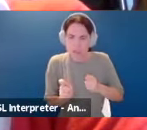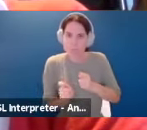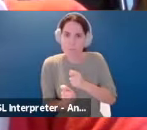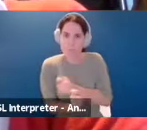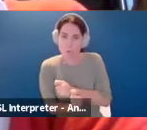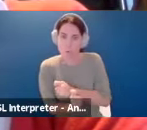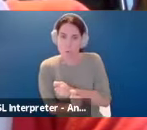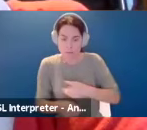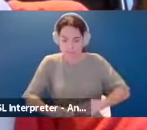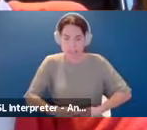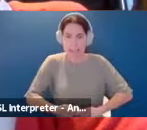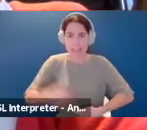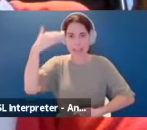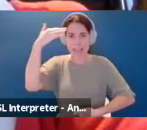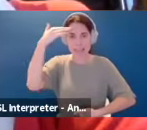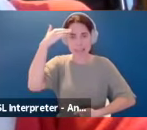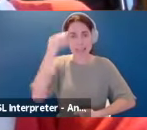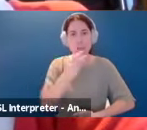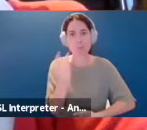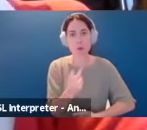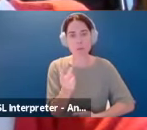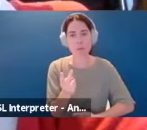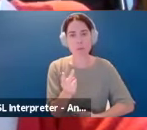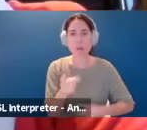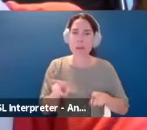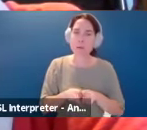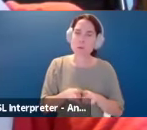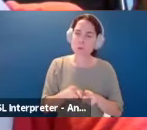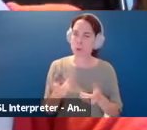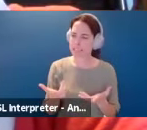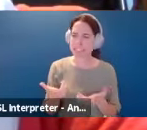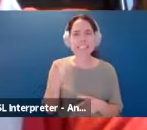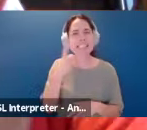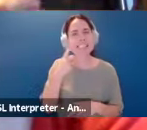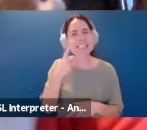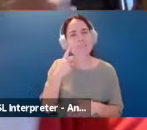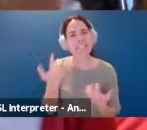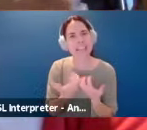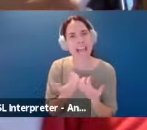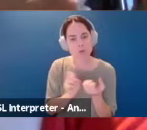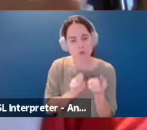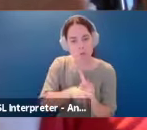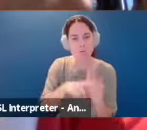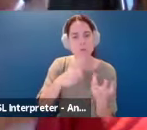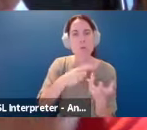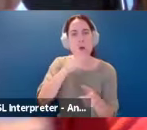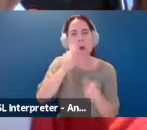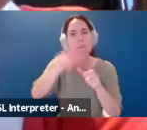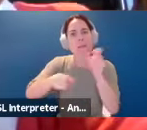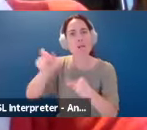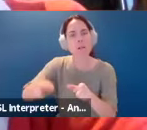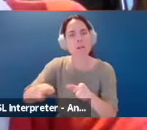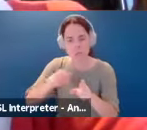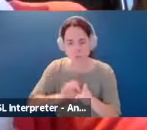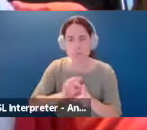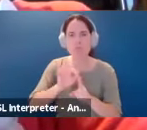developing um a great sensitivity and responsiveness to other people and also it goes hand in hand